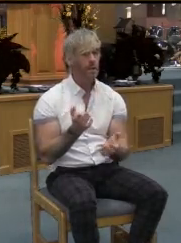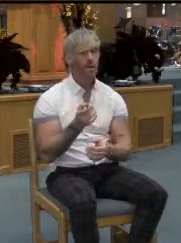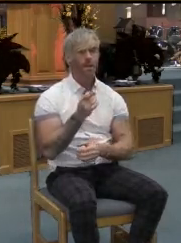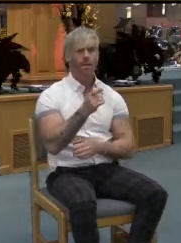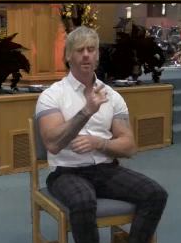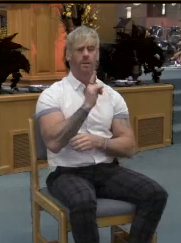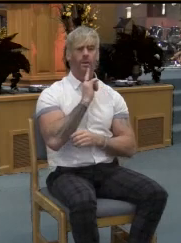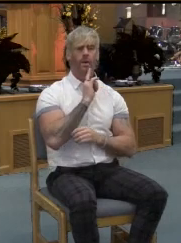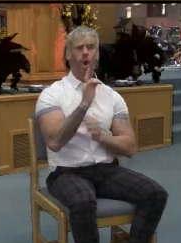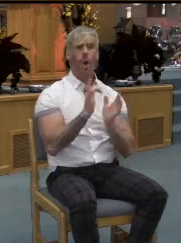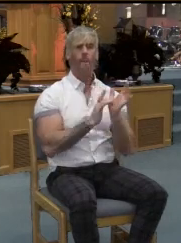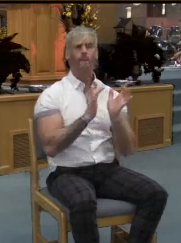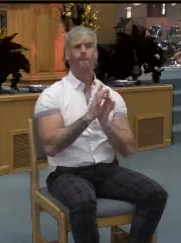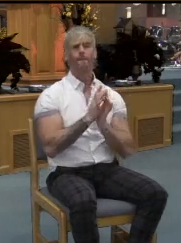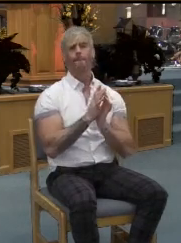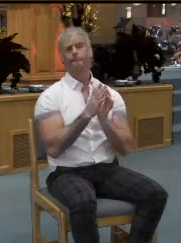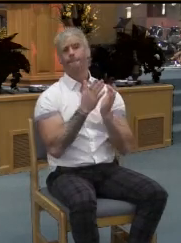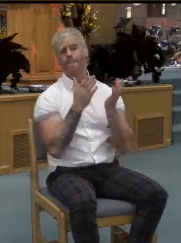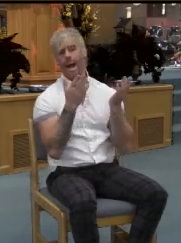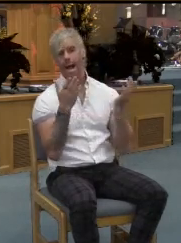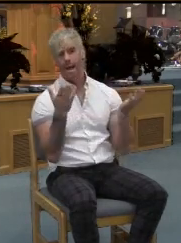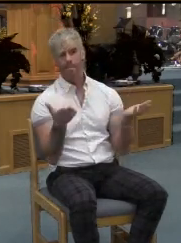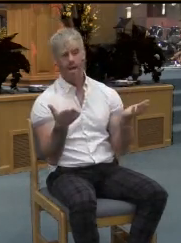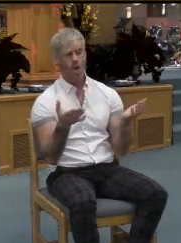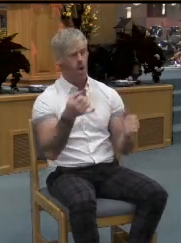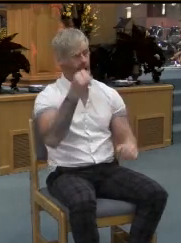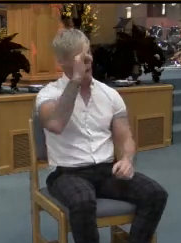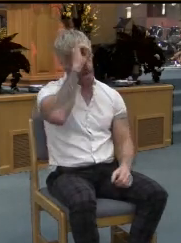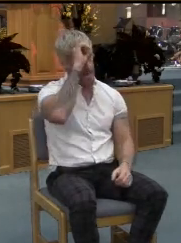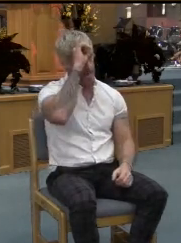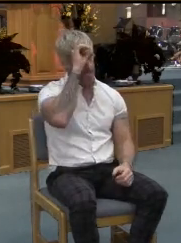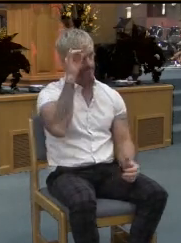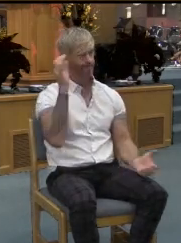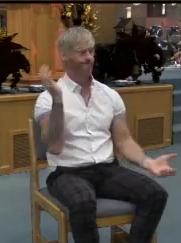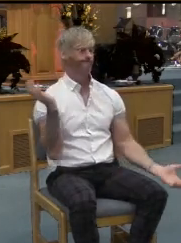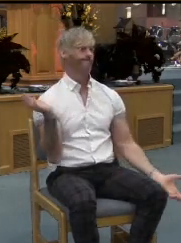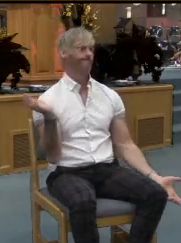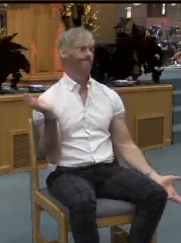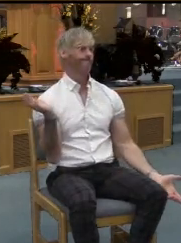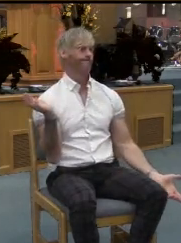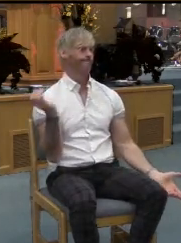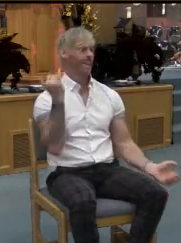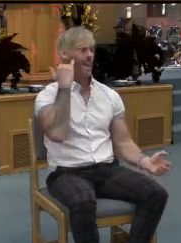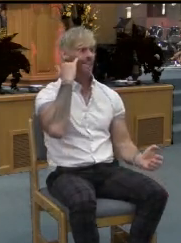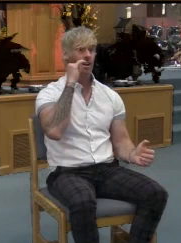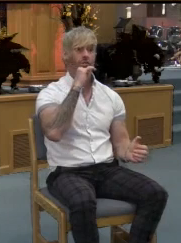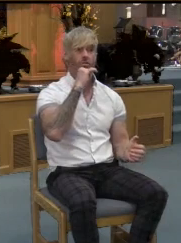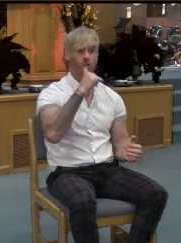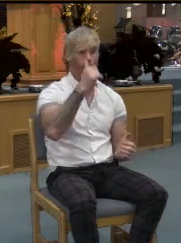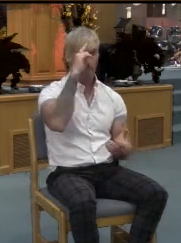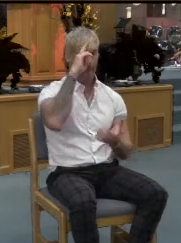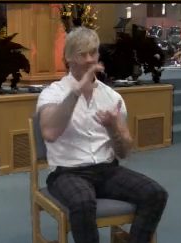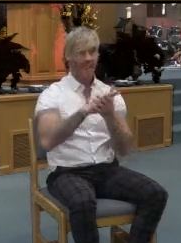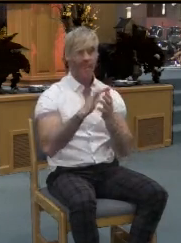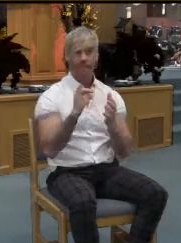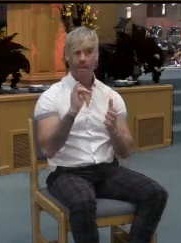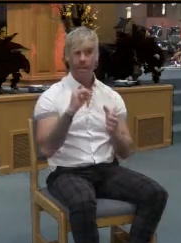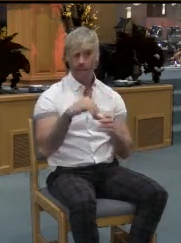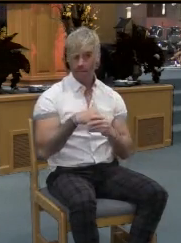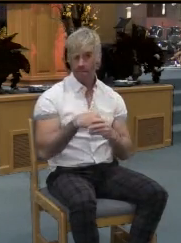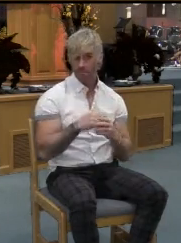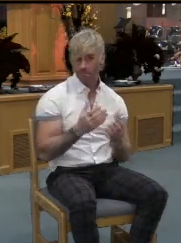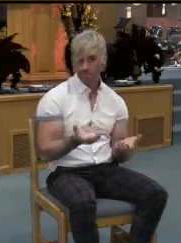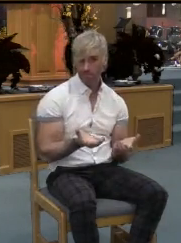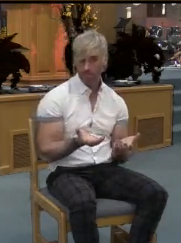a Bible-thumping, fundamental idiot if you don't believe in it. And basically,